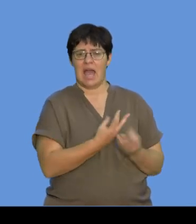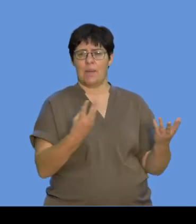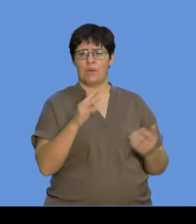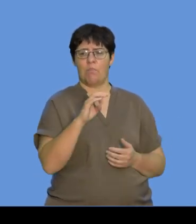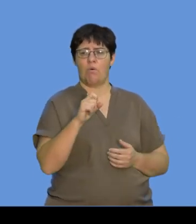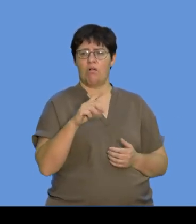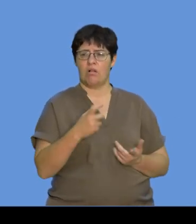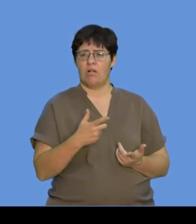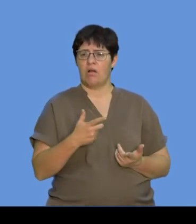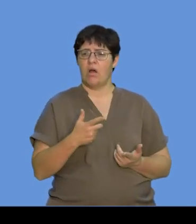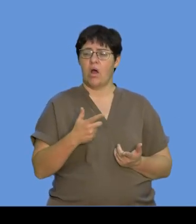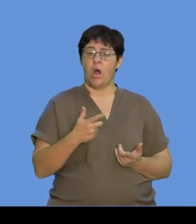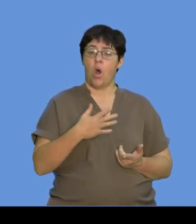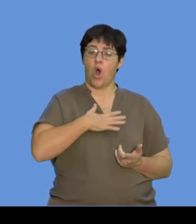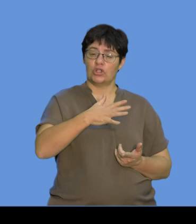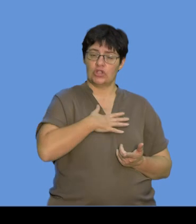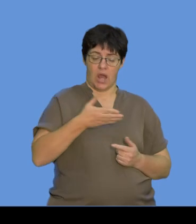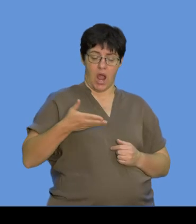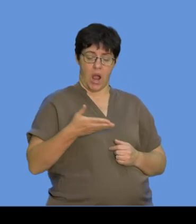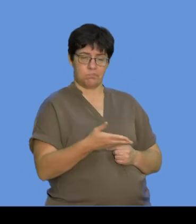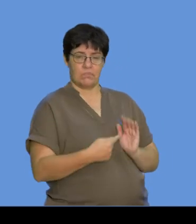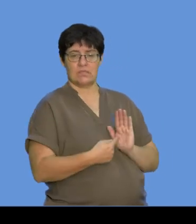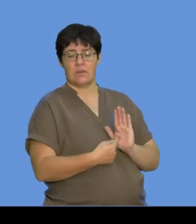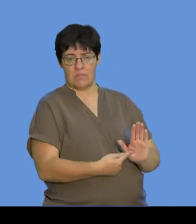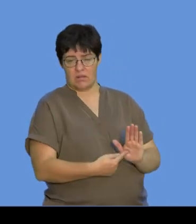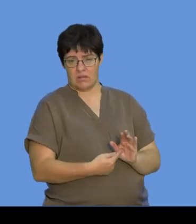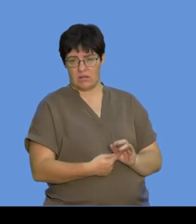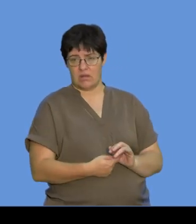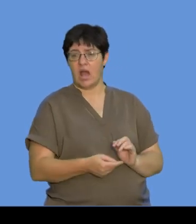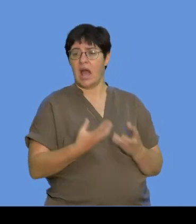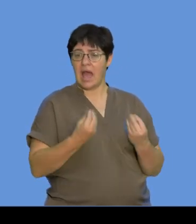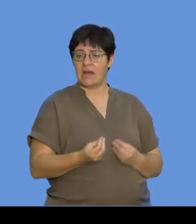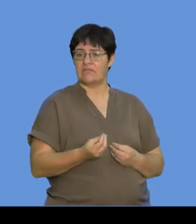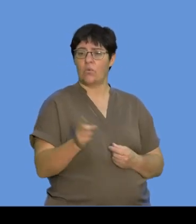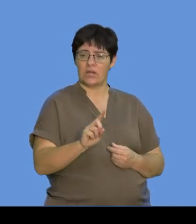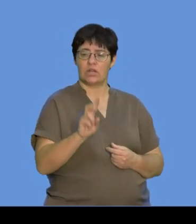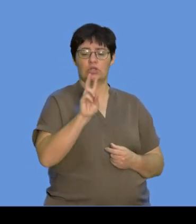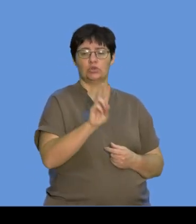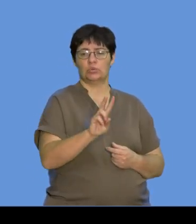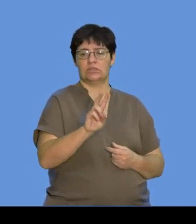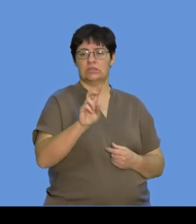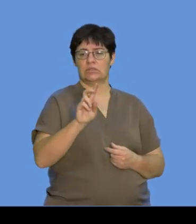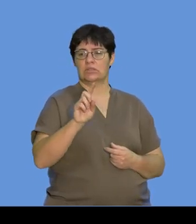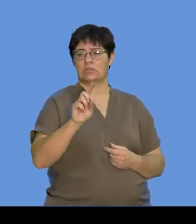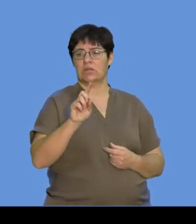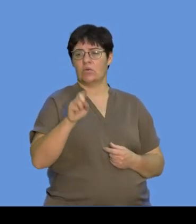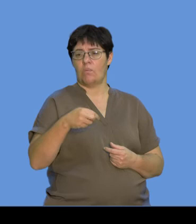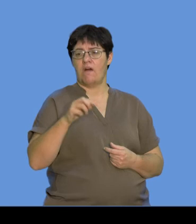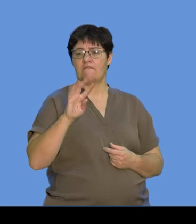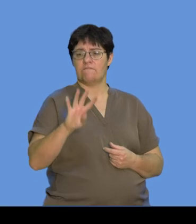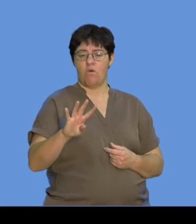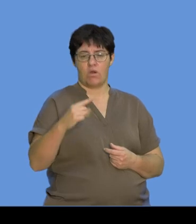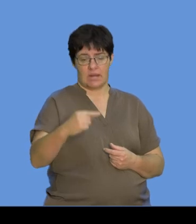are present in a sample that has 22,4 grams? Now, we want the moles,